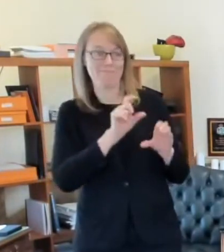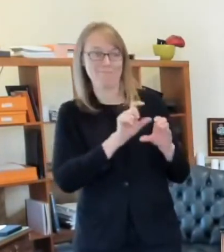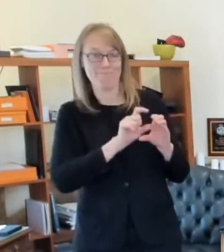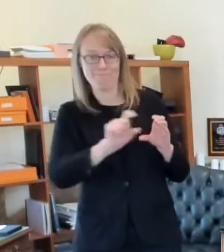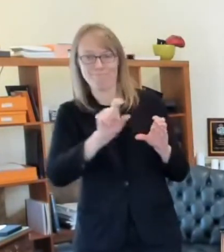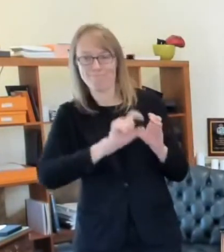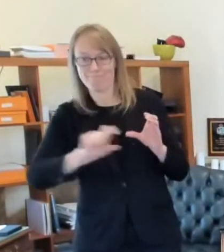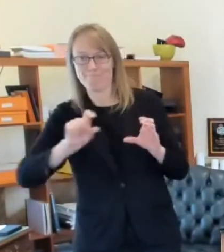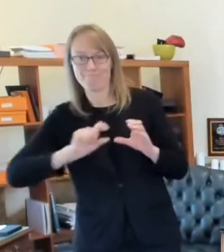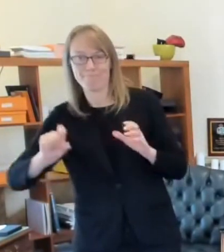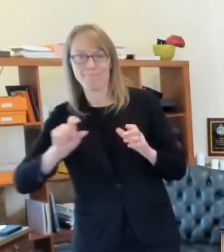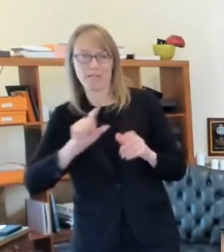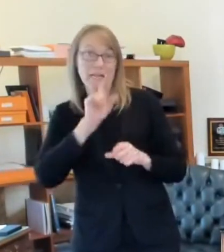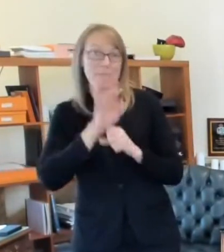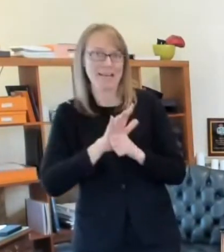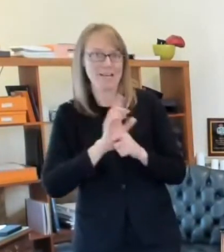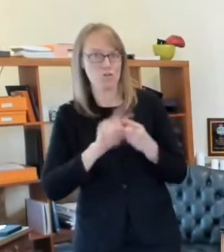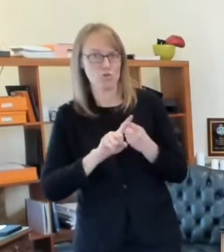to spend